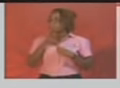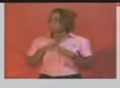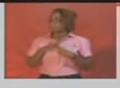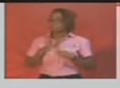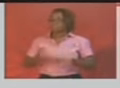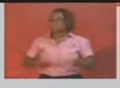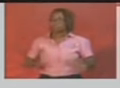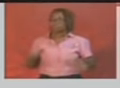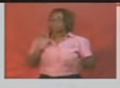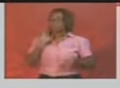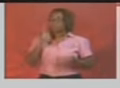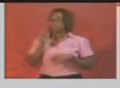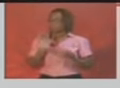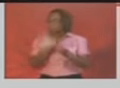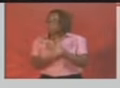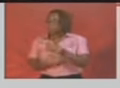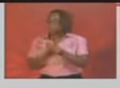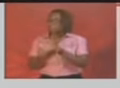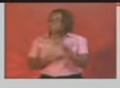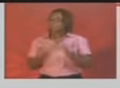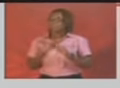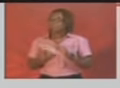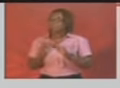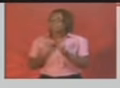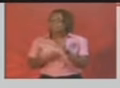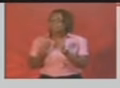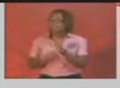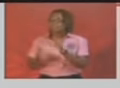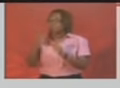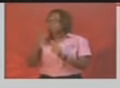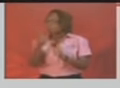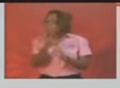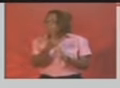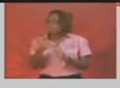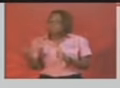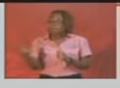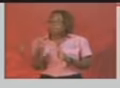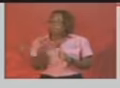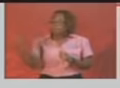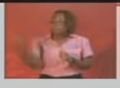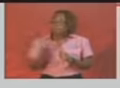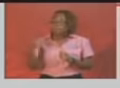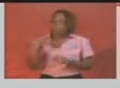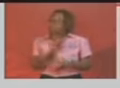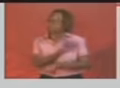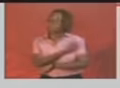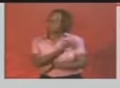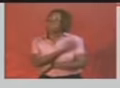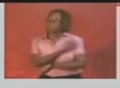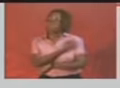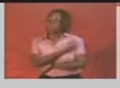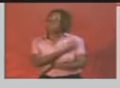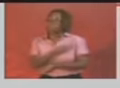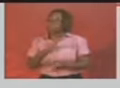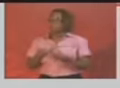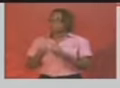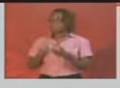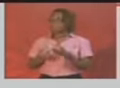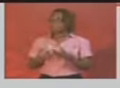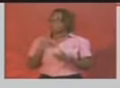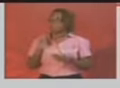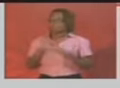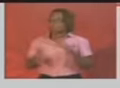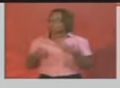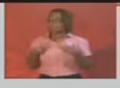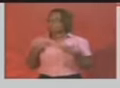that everyone else needs to play their part and really come out and be vaccinated. We need to get those numbers in the vaccine, the persons that